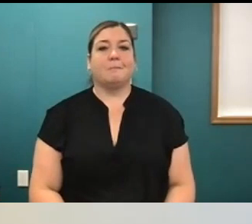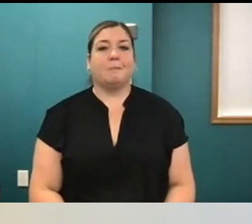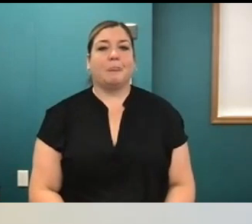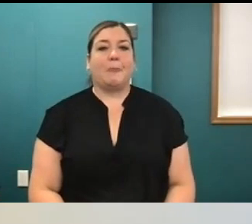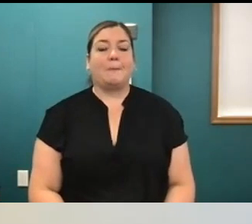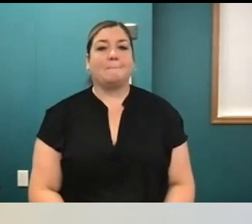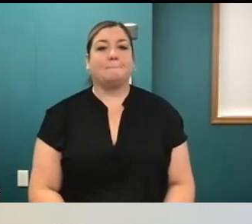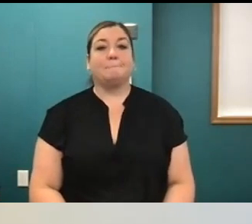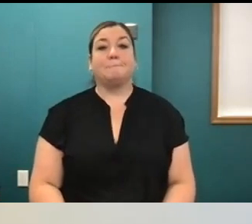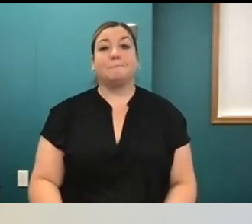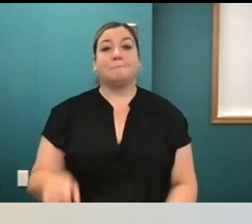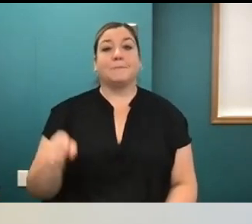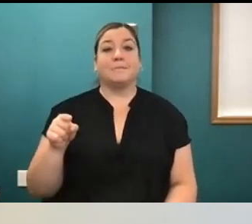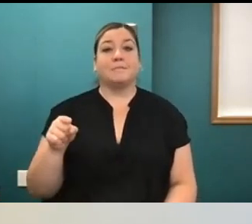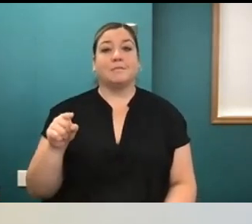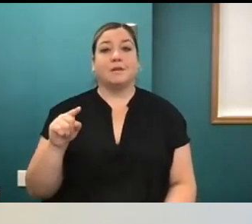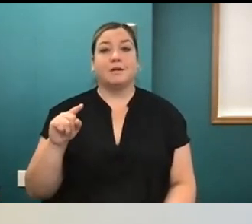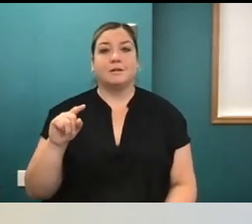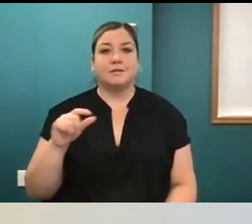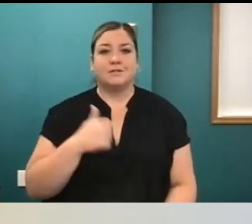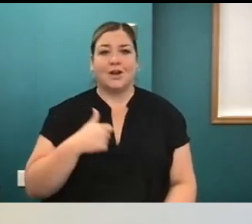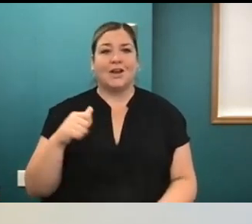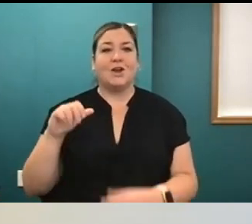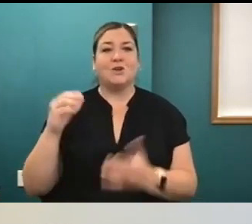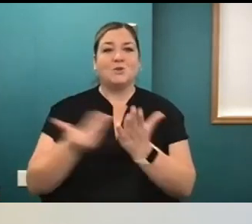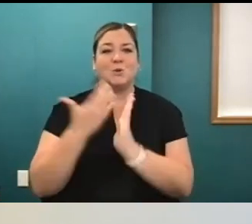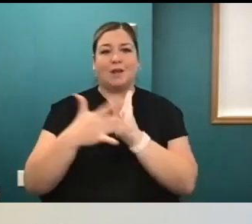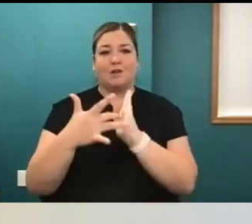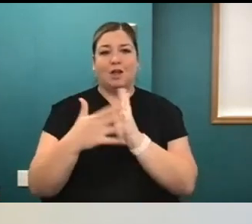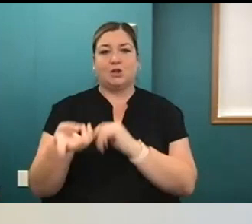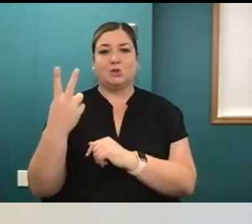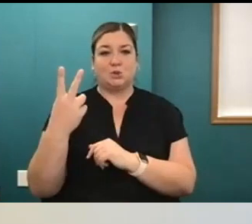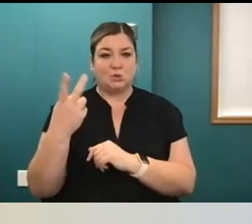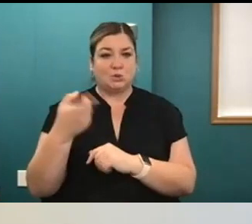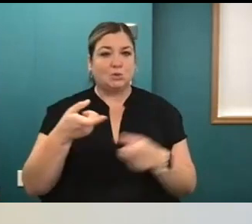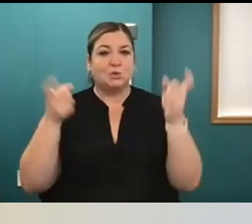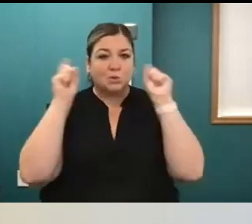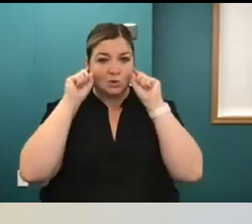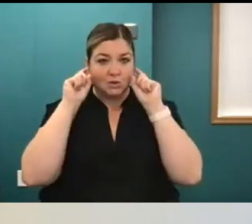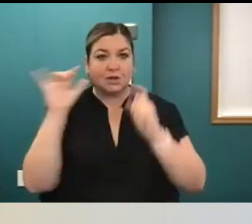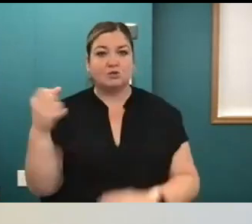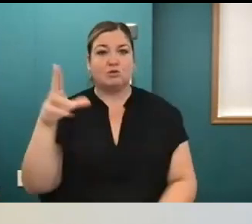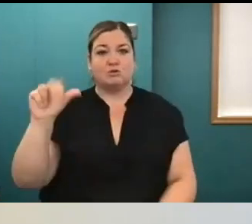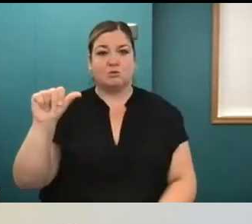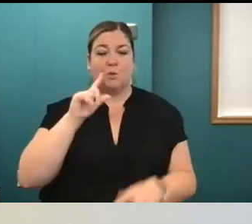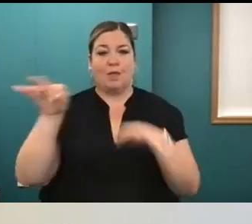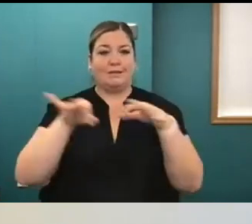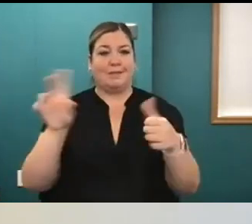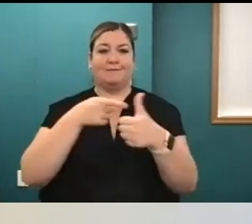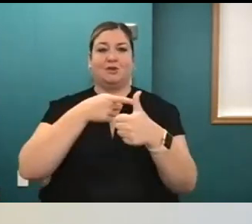So with our new, Josh, I was gonna say, with our new technology, we have 2 audio processors, and Joshua is gonna kind of explain the first